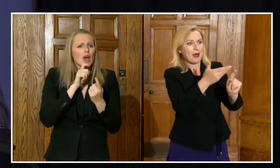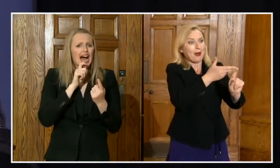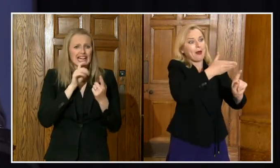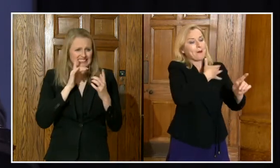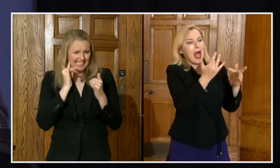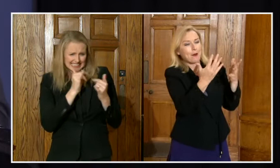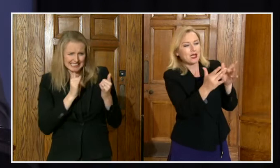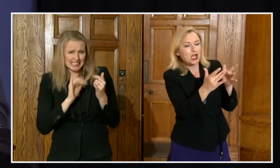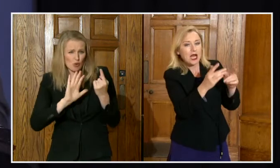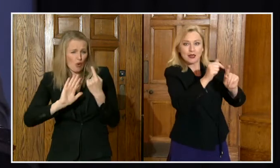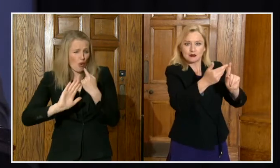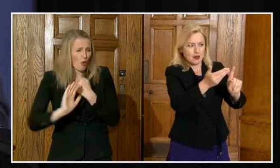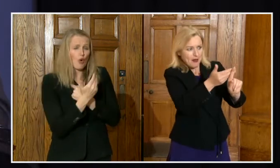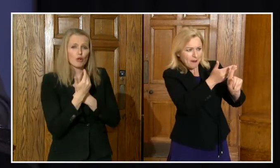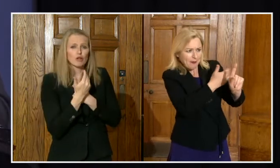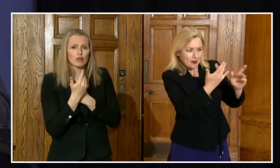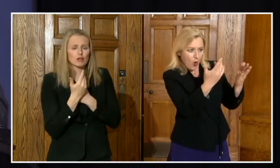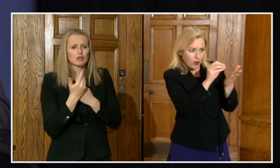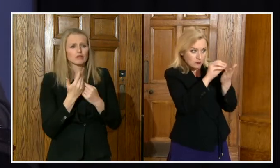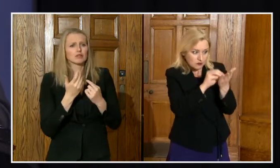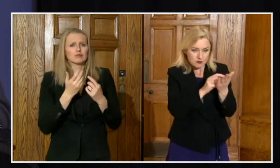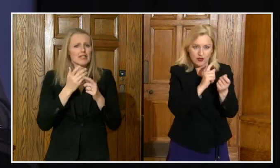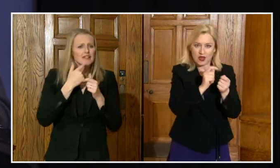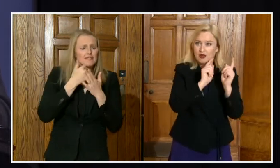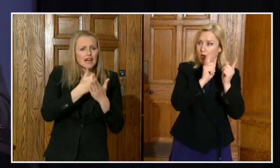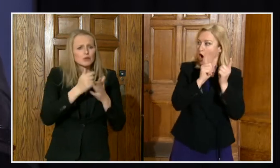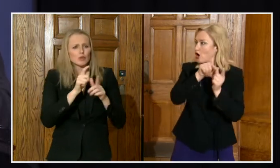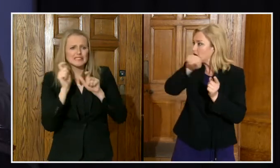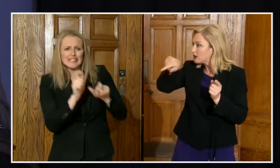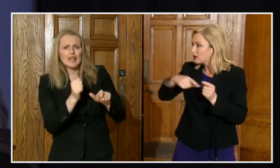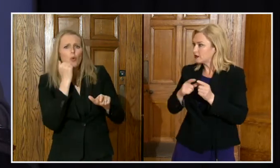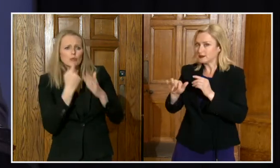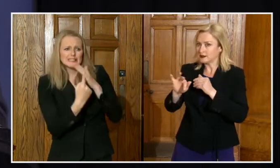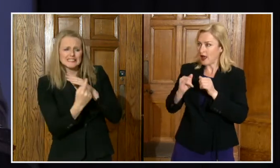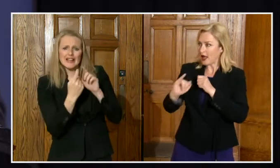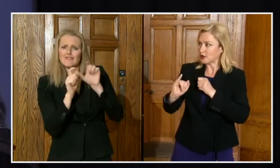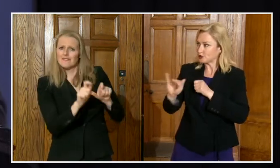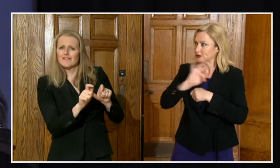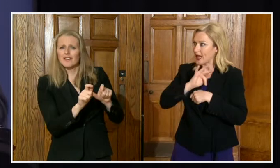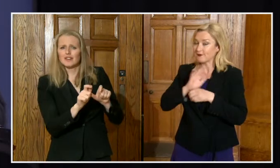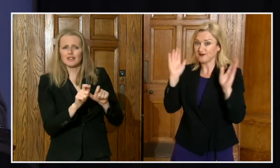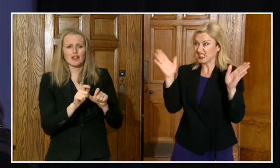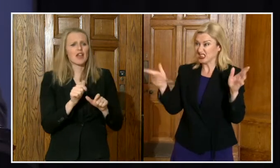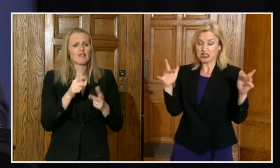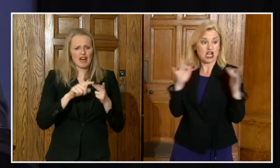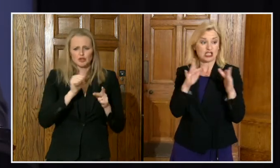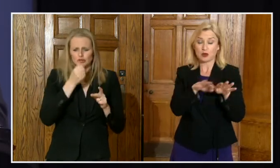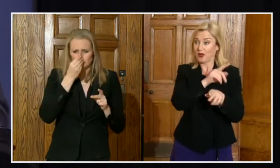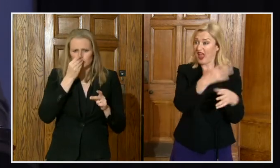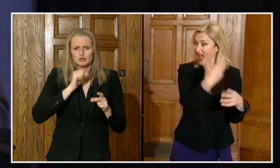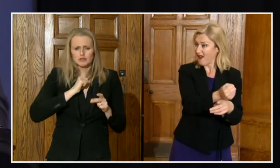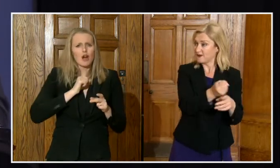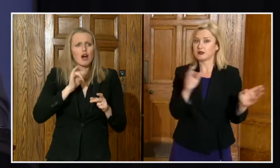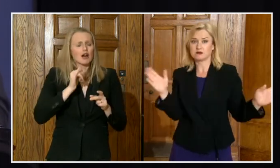the advice to those contacts to self-isolate the sort of symptoms that they might expect, and also the